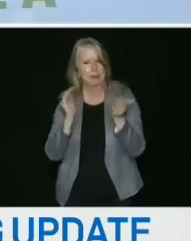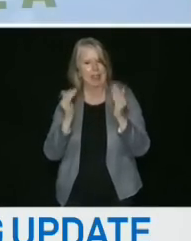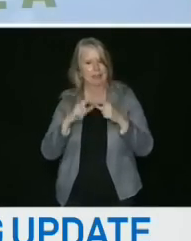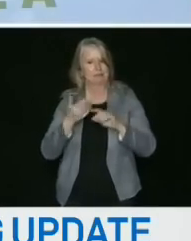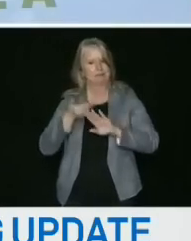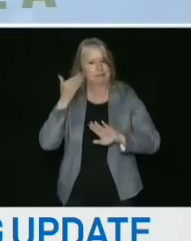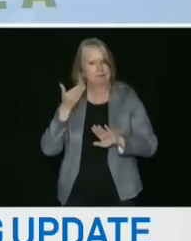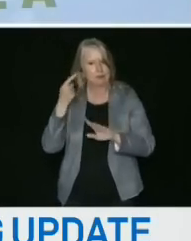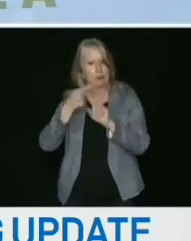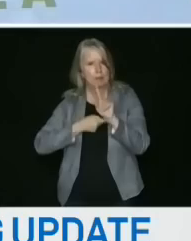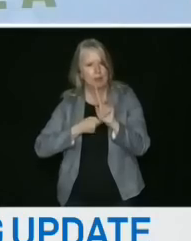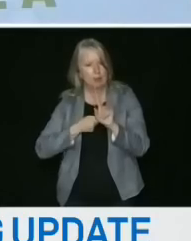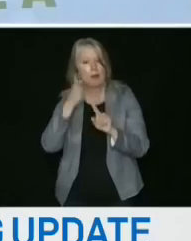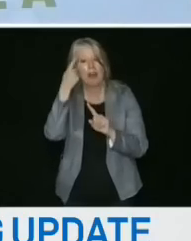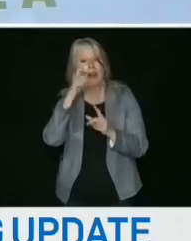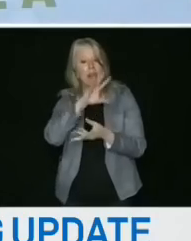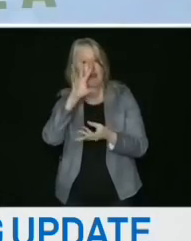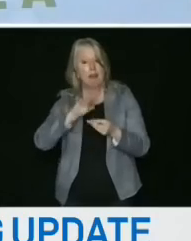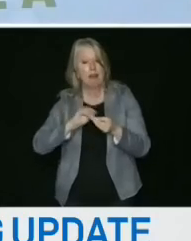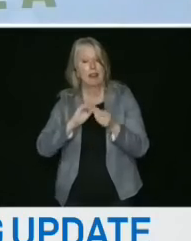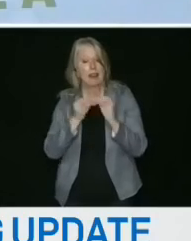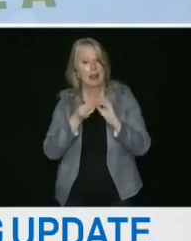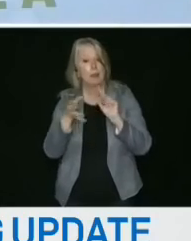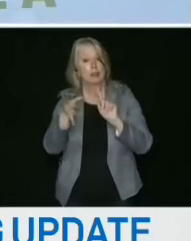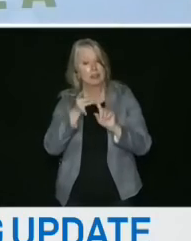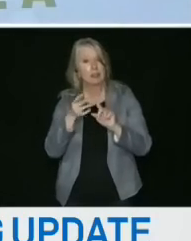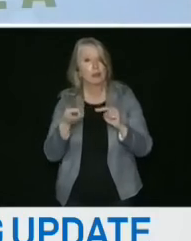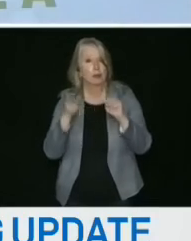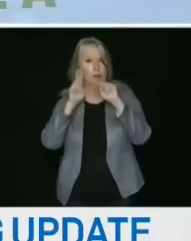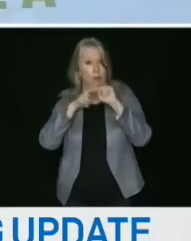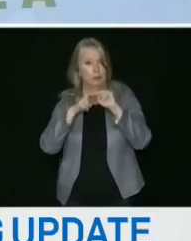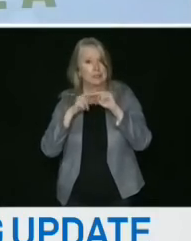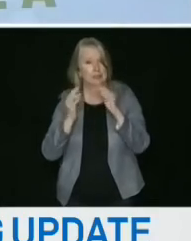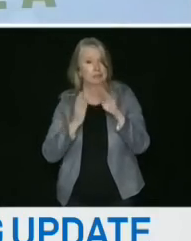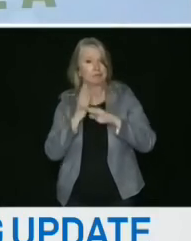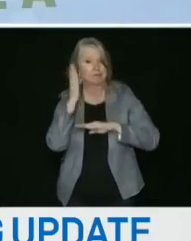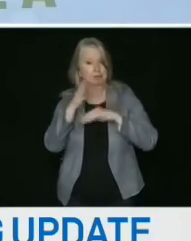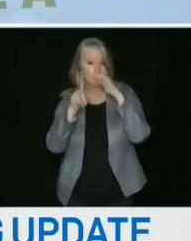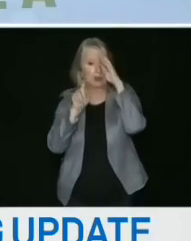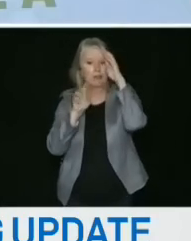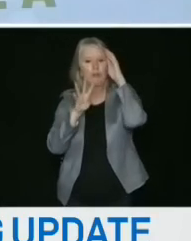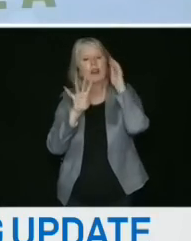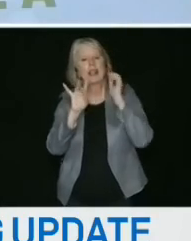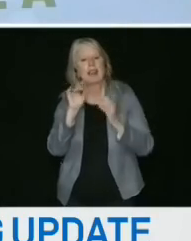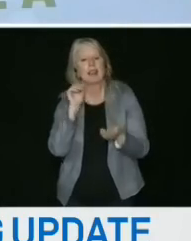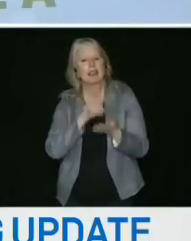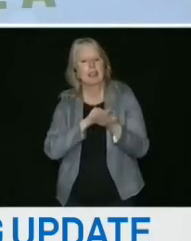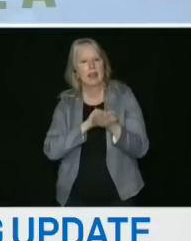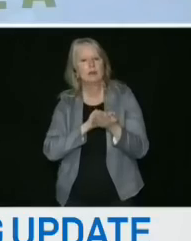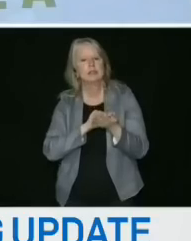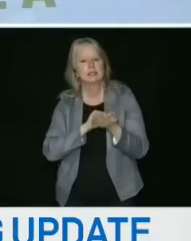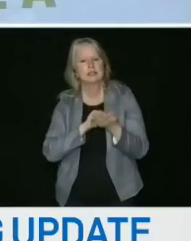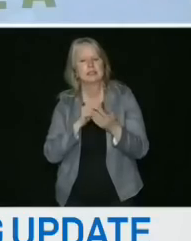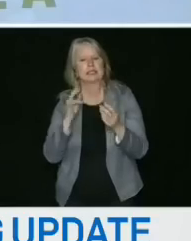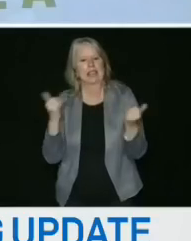since Canada started recording new variants of the virus. Let's listen. 148,000 to